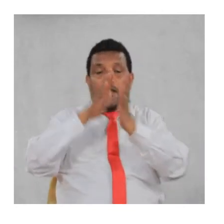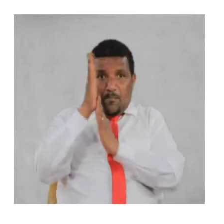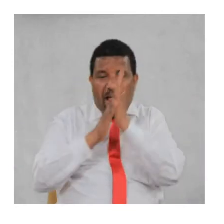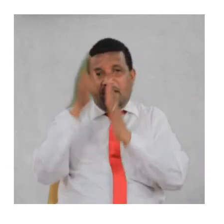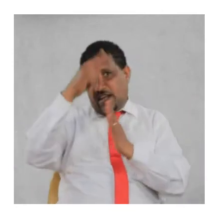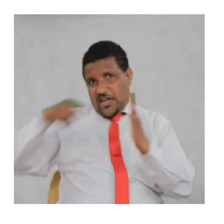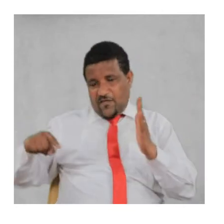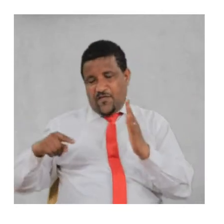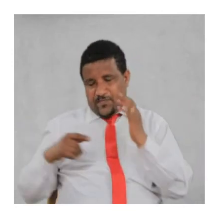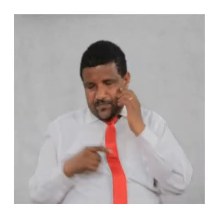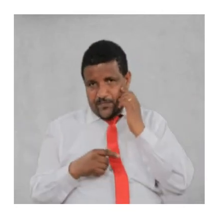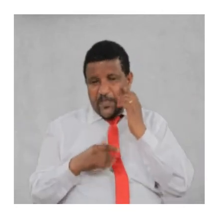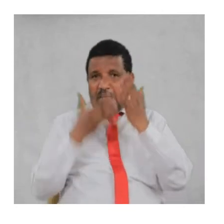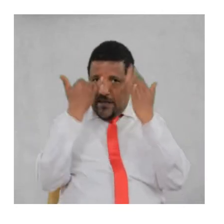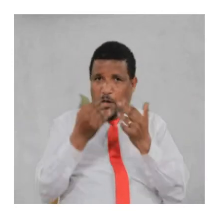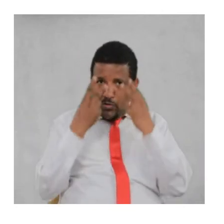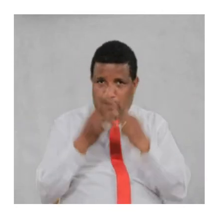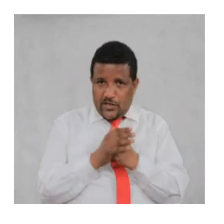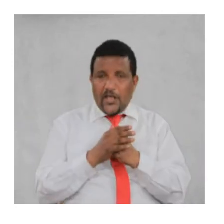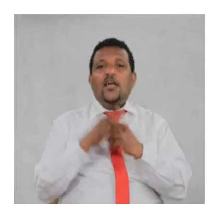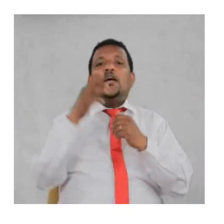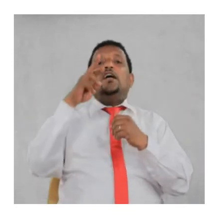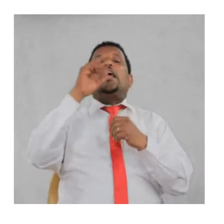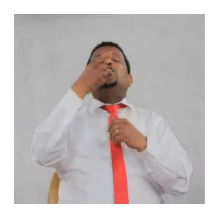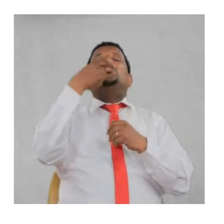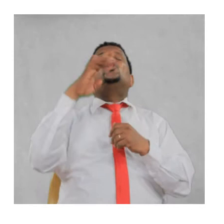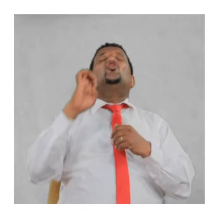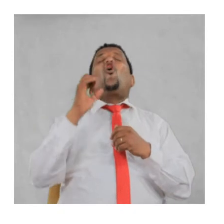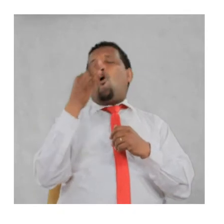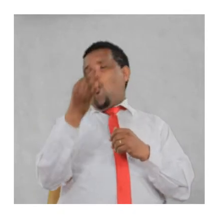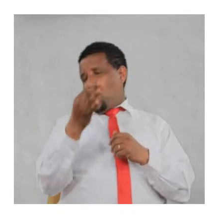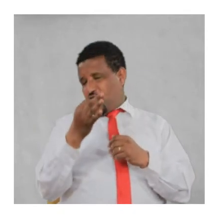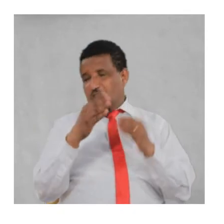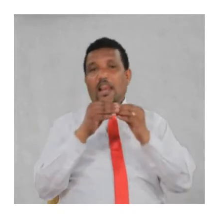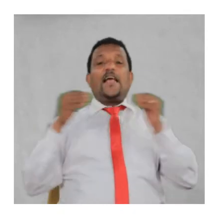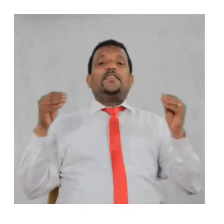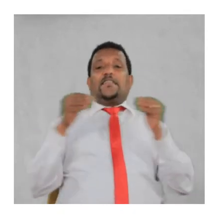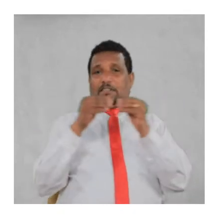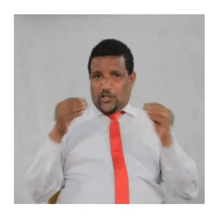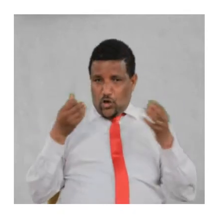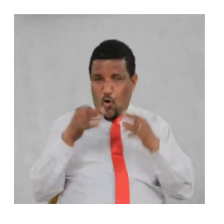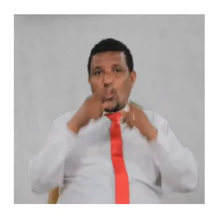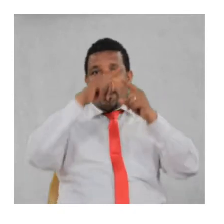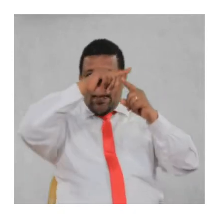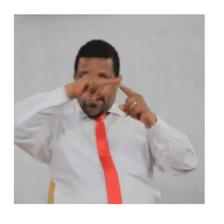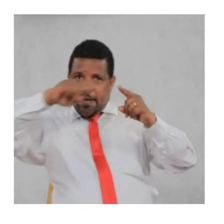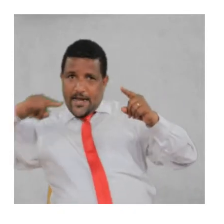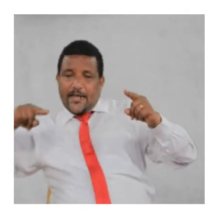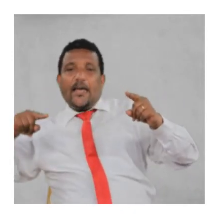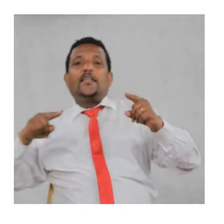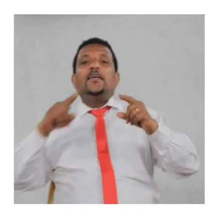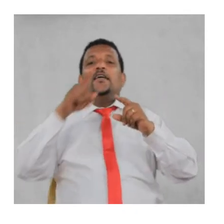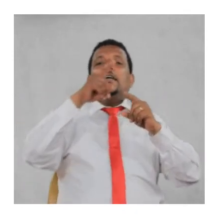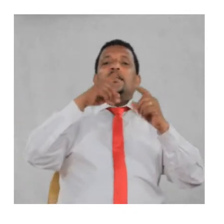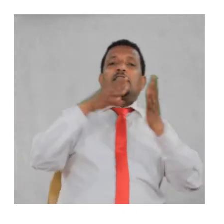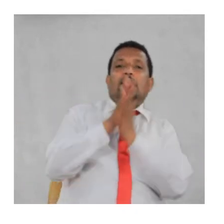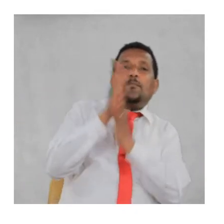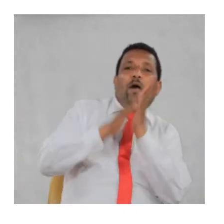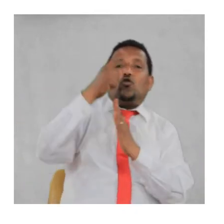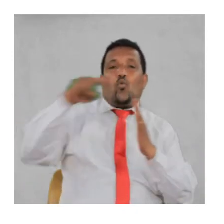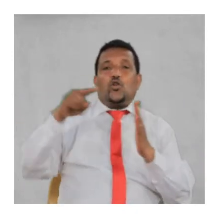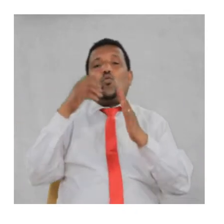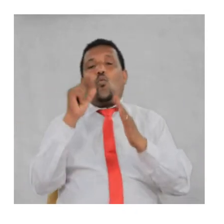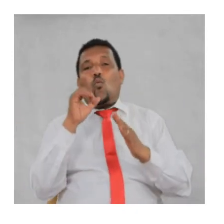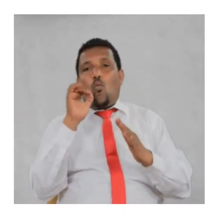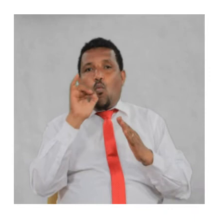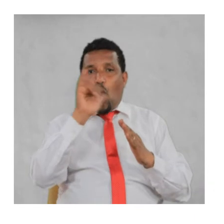Now let's see the range of elasticity of demand on a linear demand curve. This line classifies the x and y axes